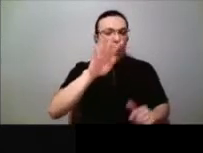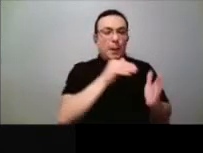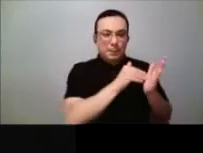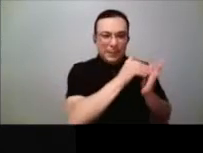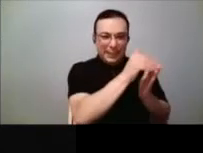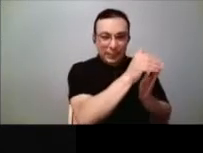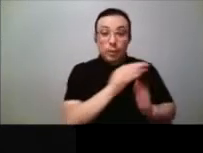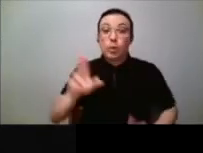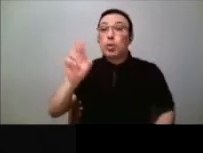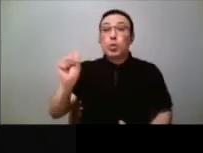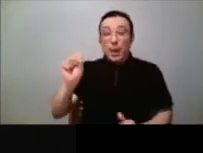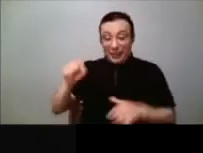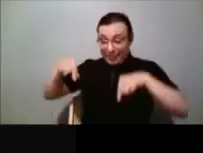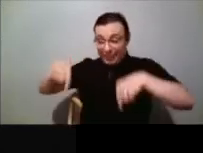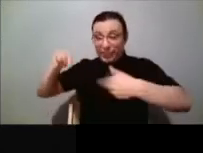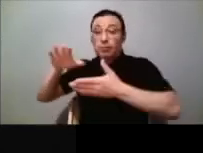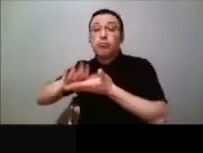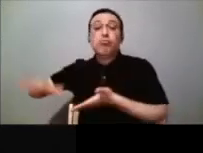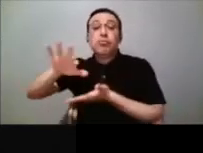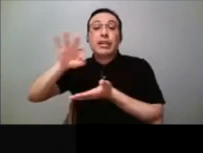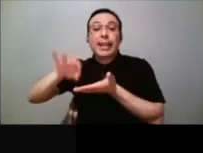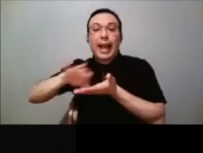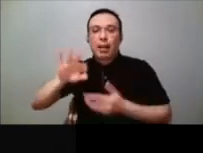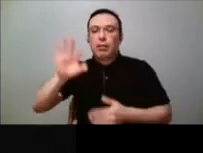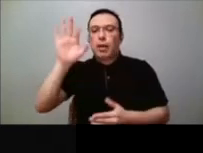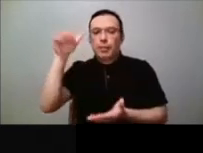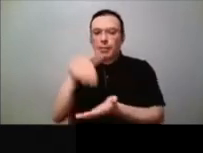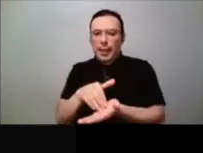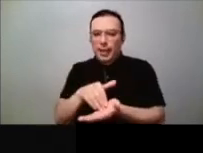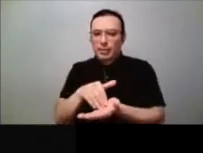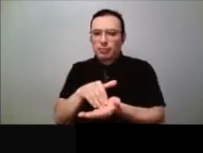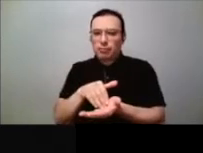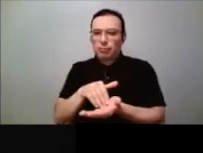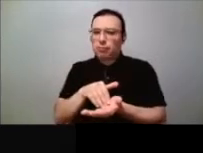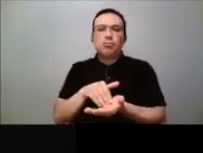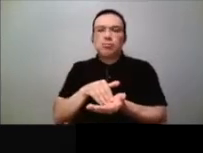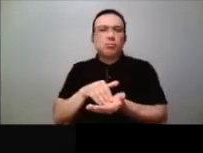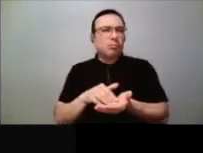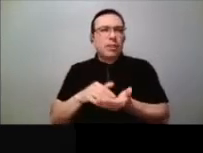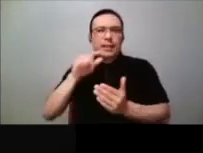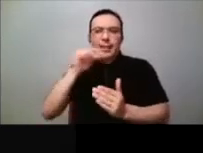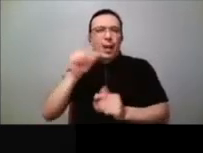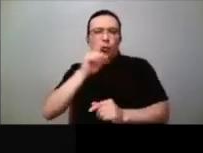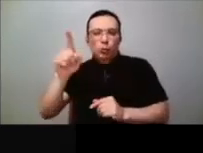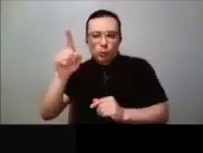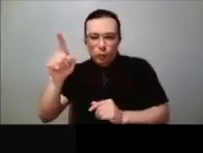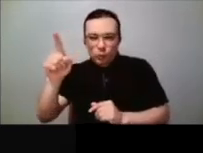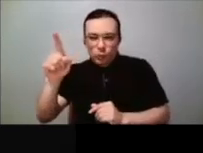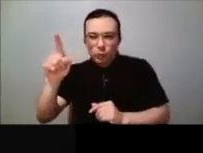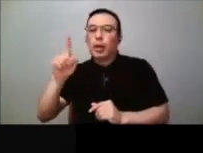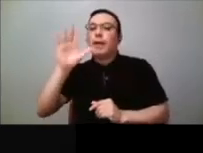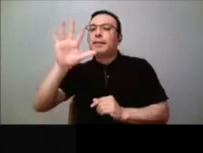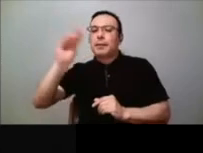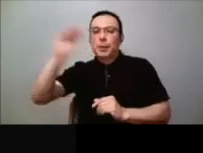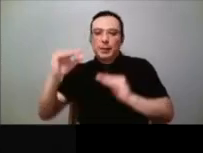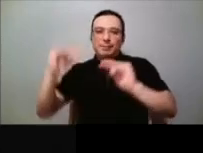900,000, a figure 57% higher than the official count. The difference? Attuning